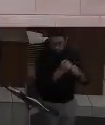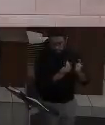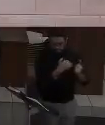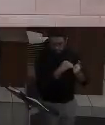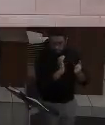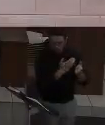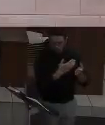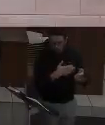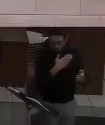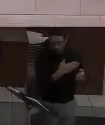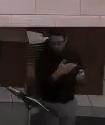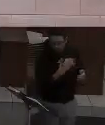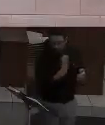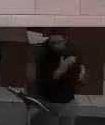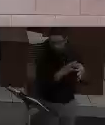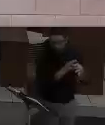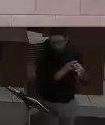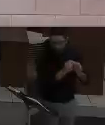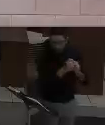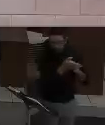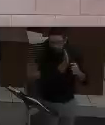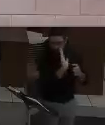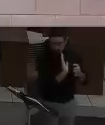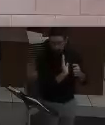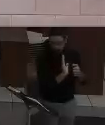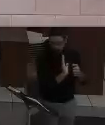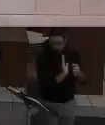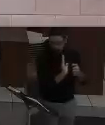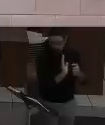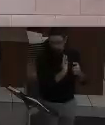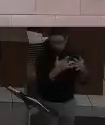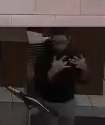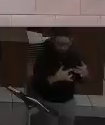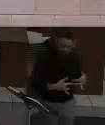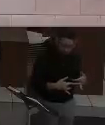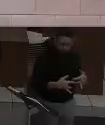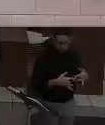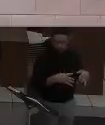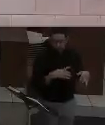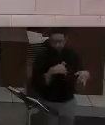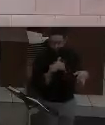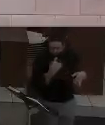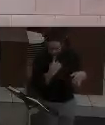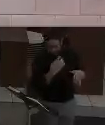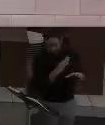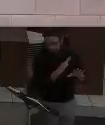even in the midst of loneliness, despair, and degradation.